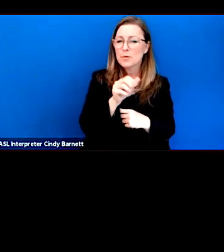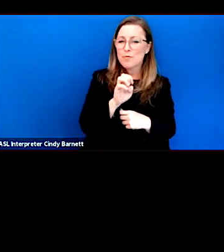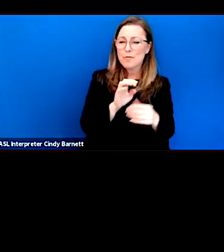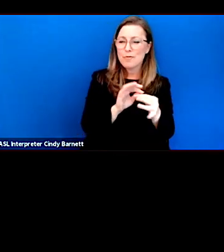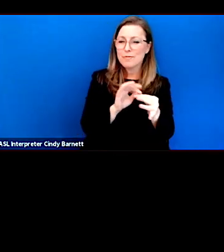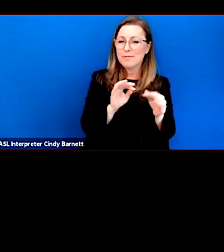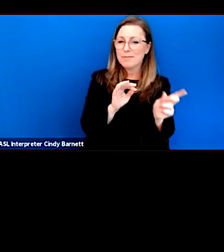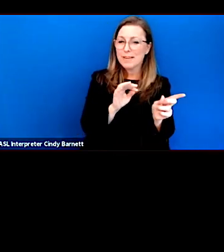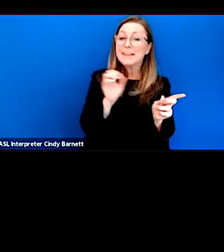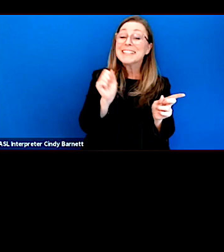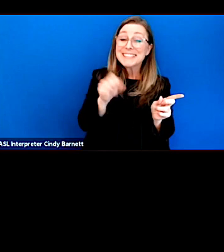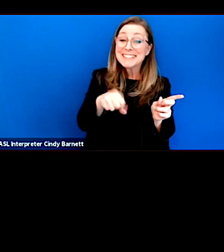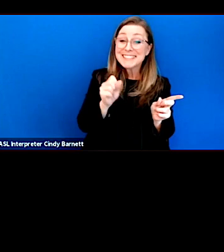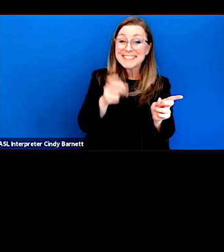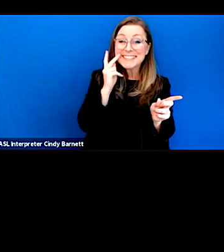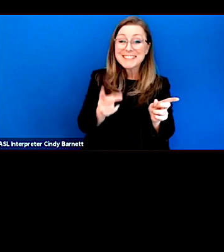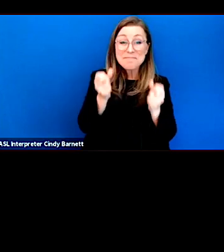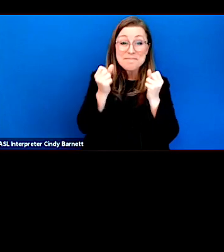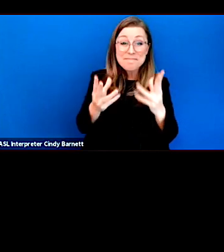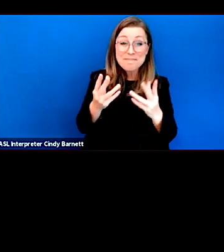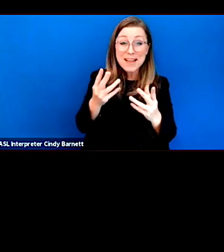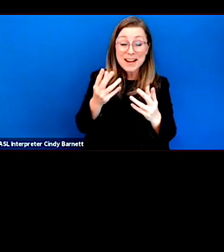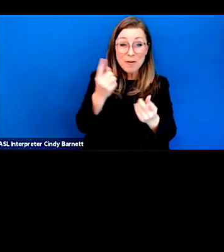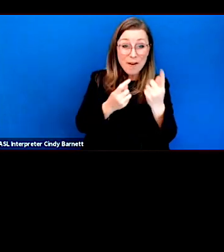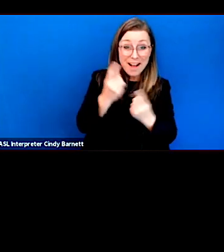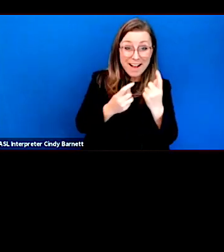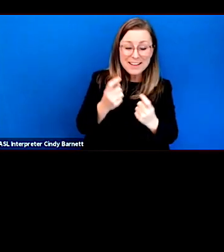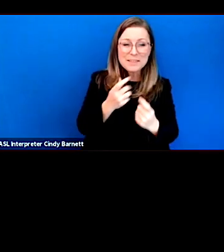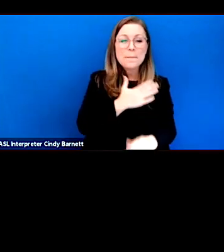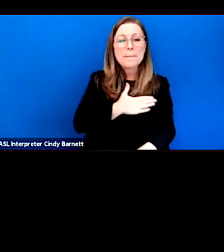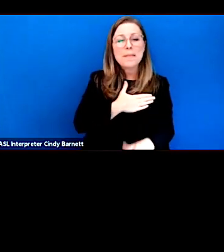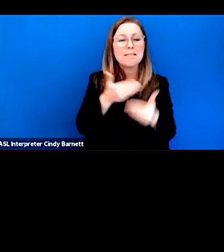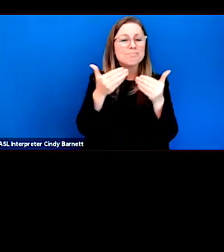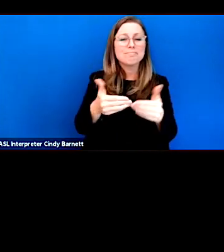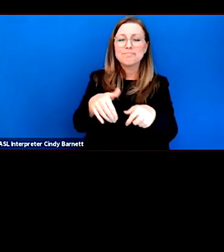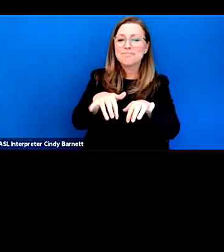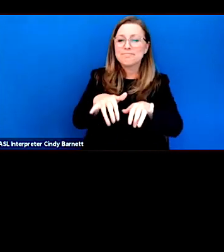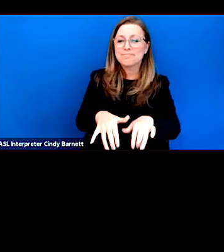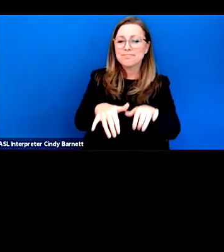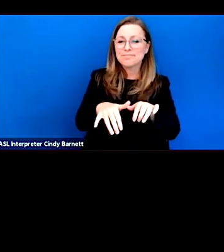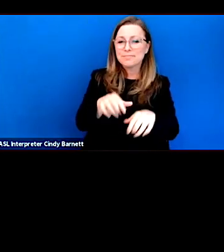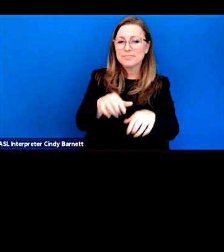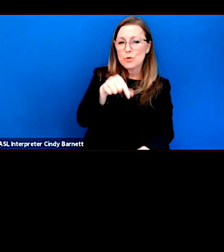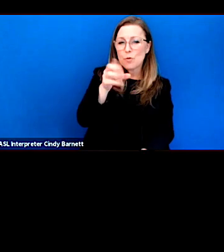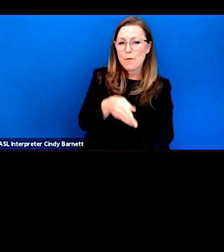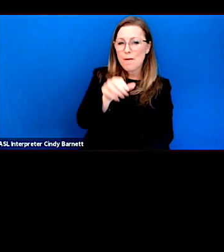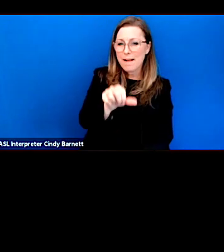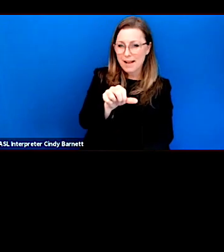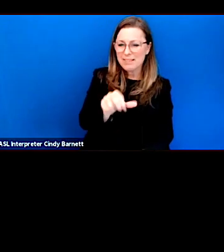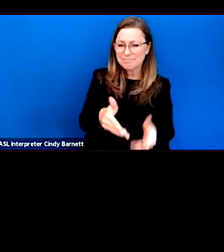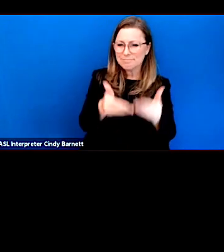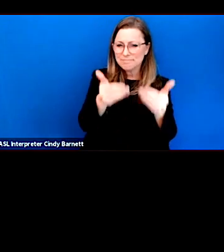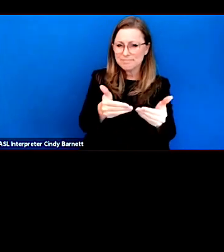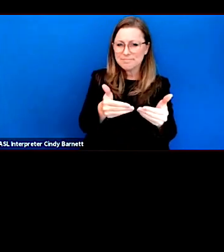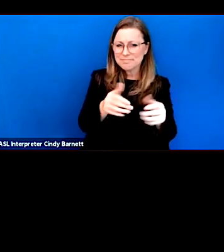in the Q&A box. Well, one thing that has come up is, can you both, either Mia